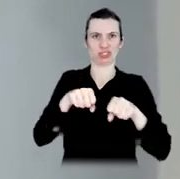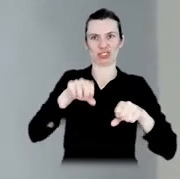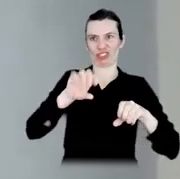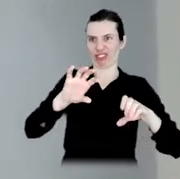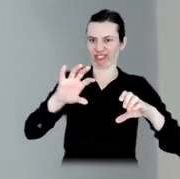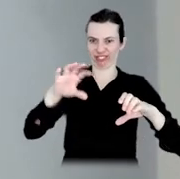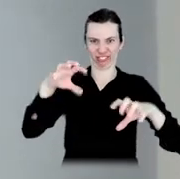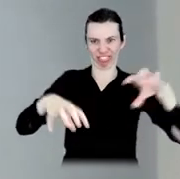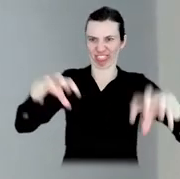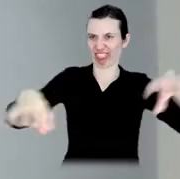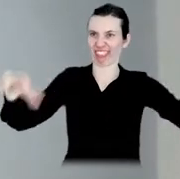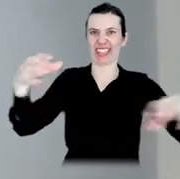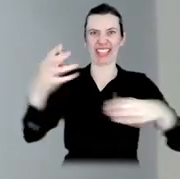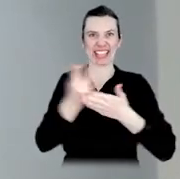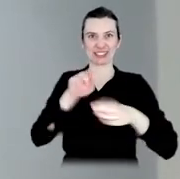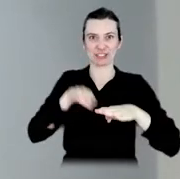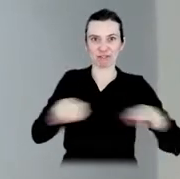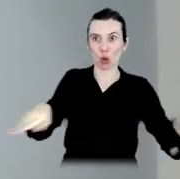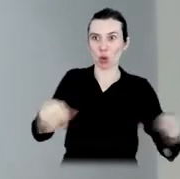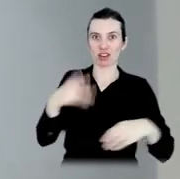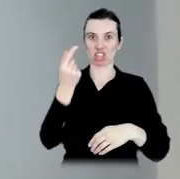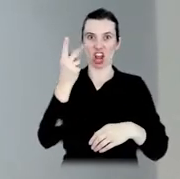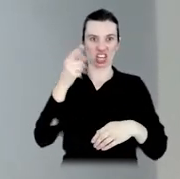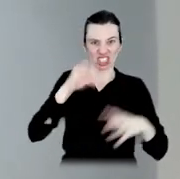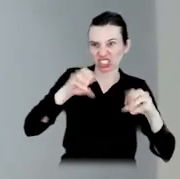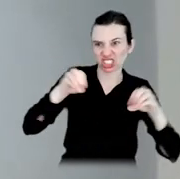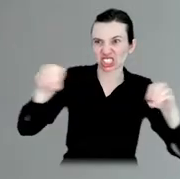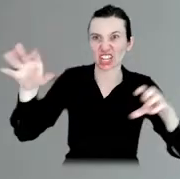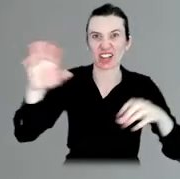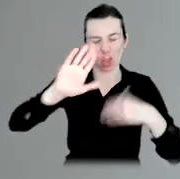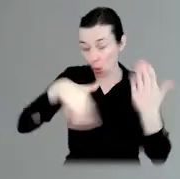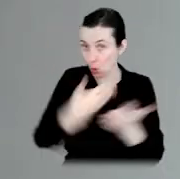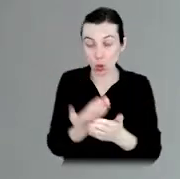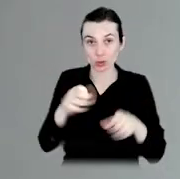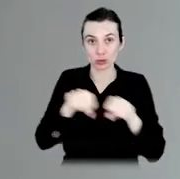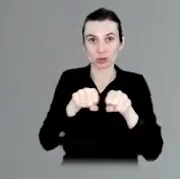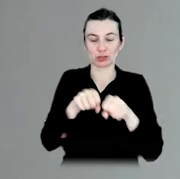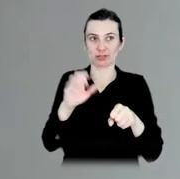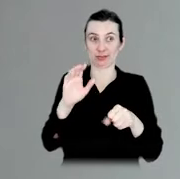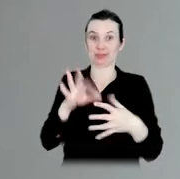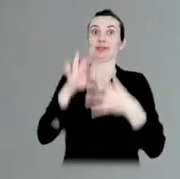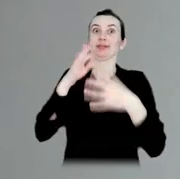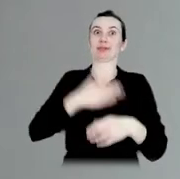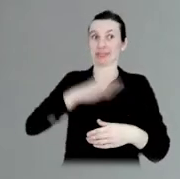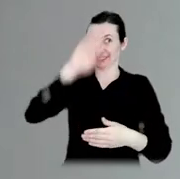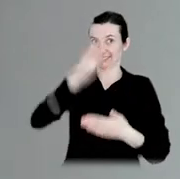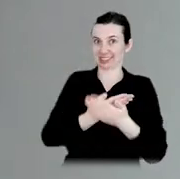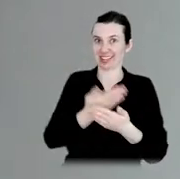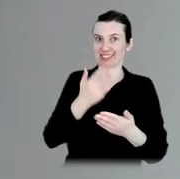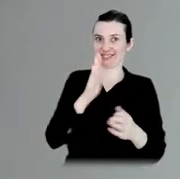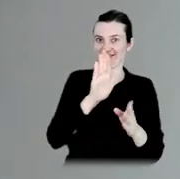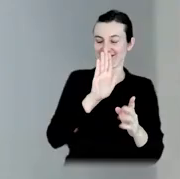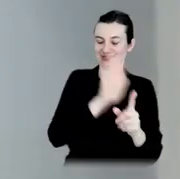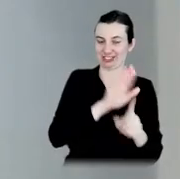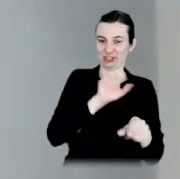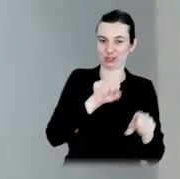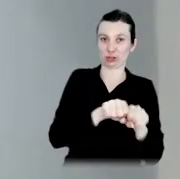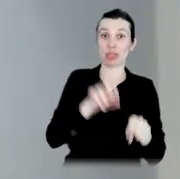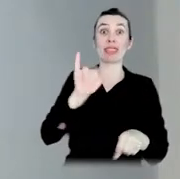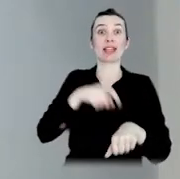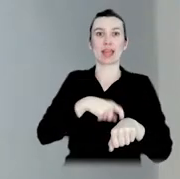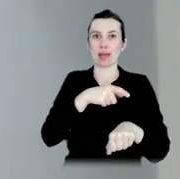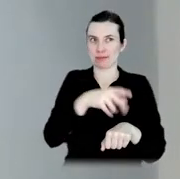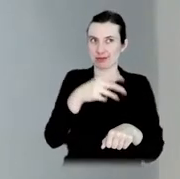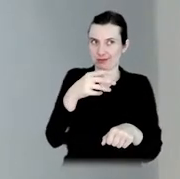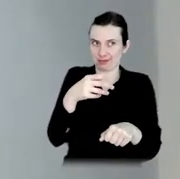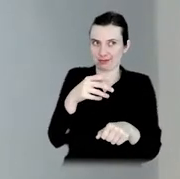shoes all over our kitchen before the dog got into everybody's shoe and really got into my son's shoes. And at that time he was a